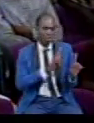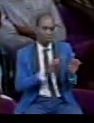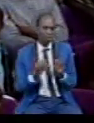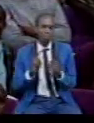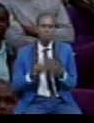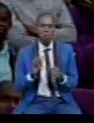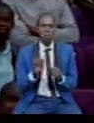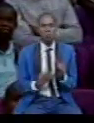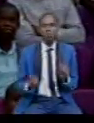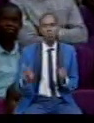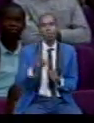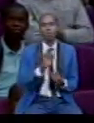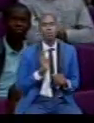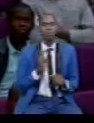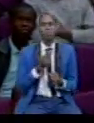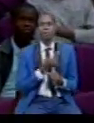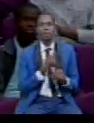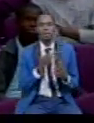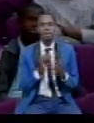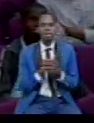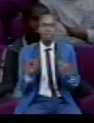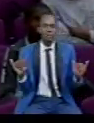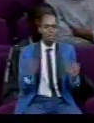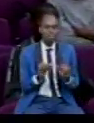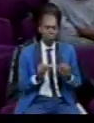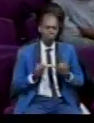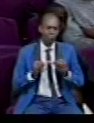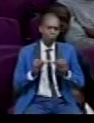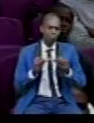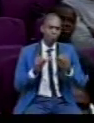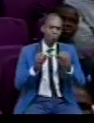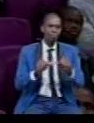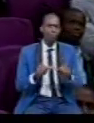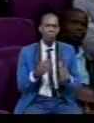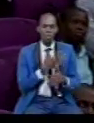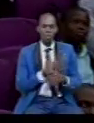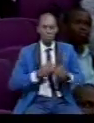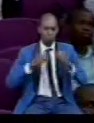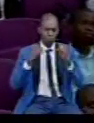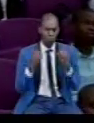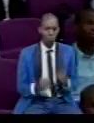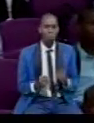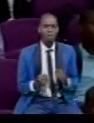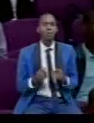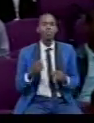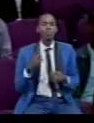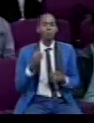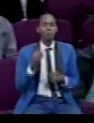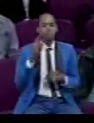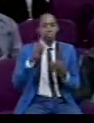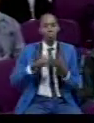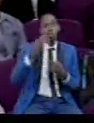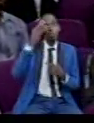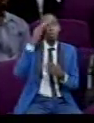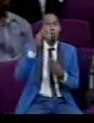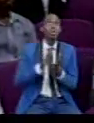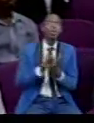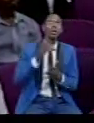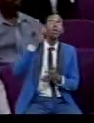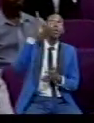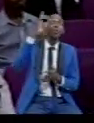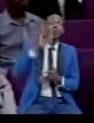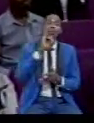that same steadfastness and stability to know that God is the only one to